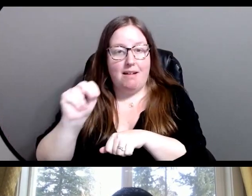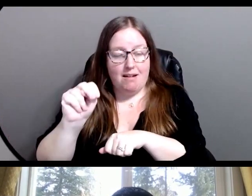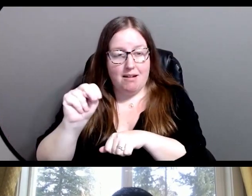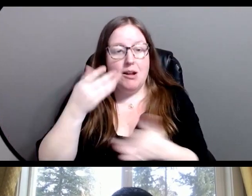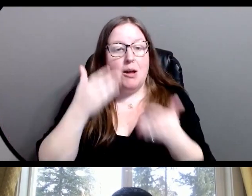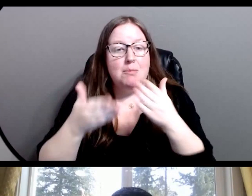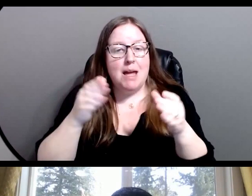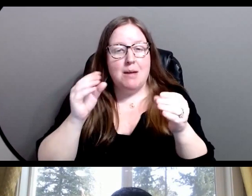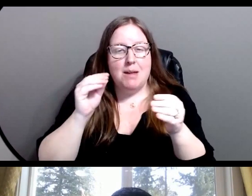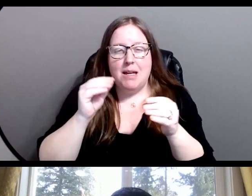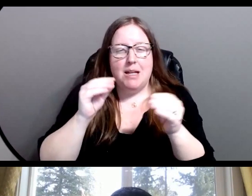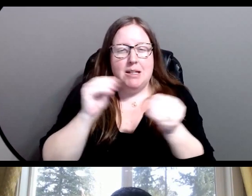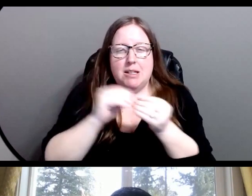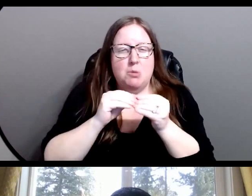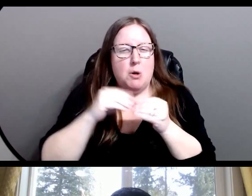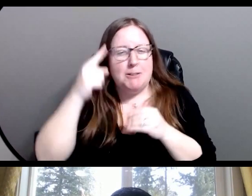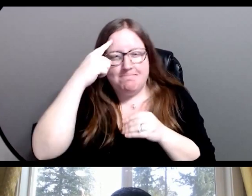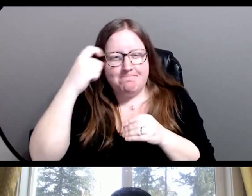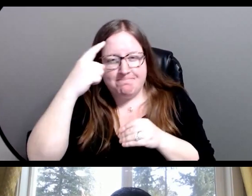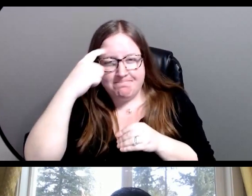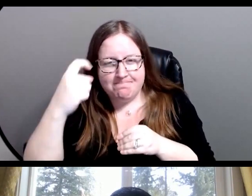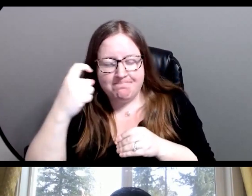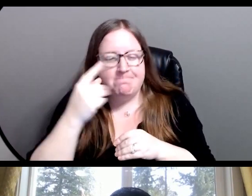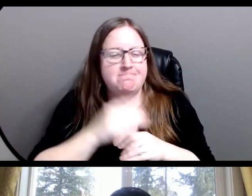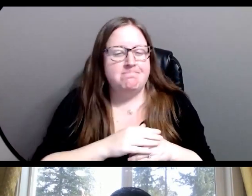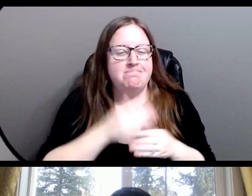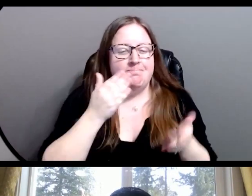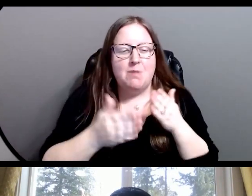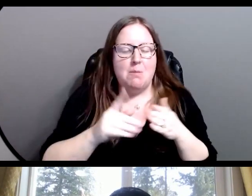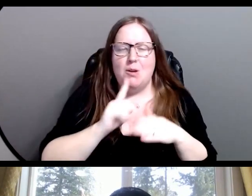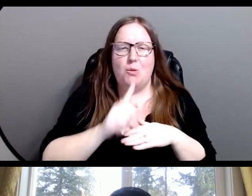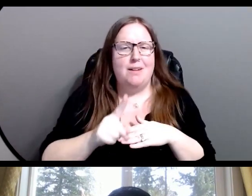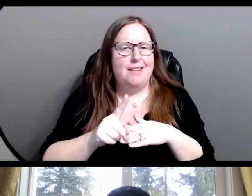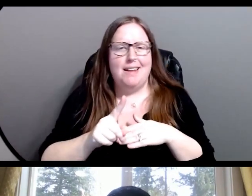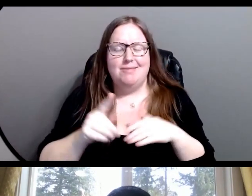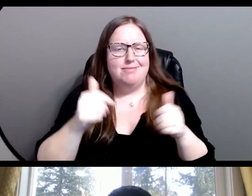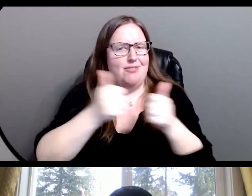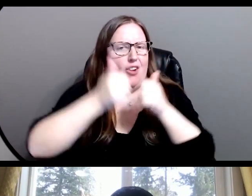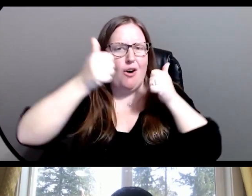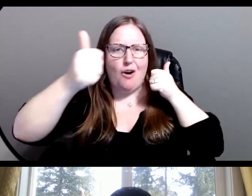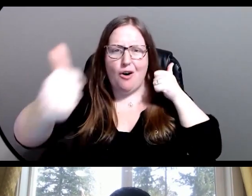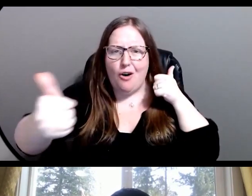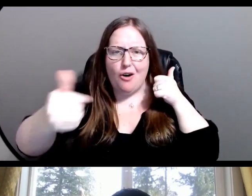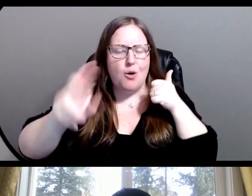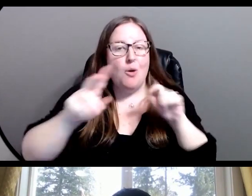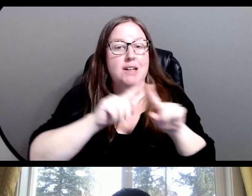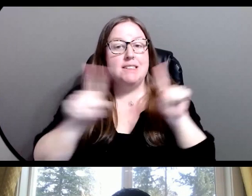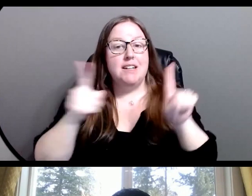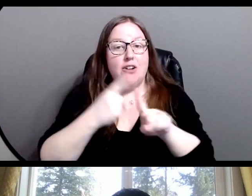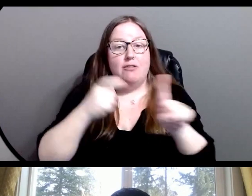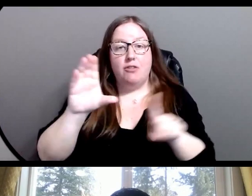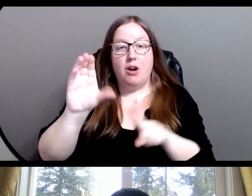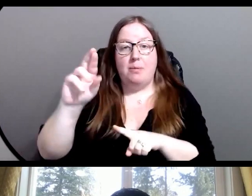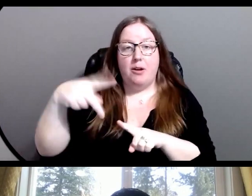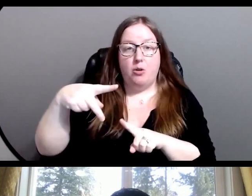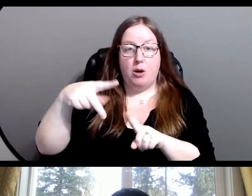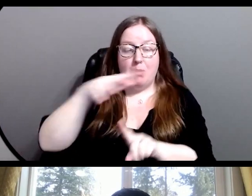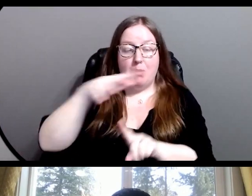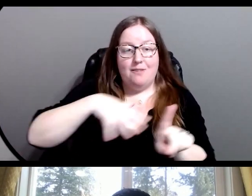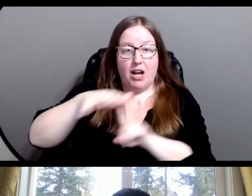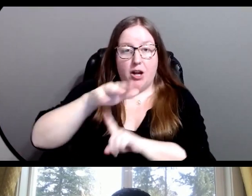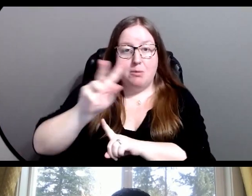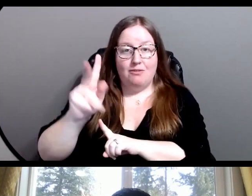more shady or could be something that's very far away or different than the corporate environment or the corporate